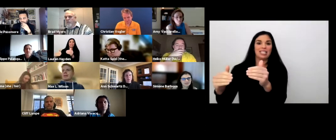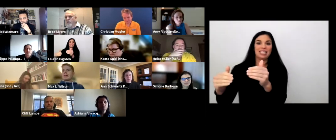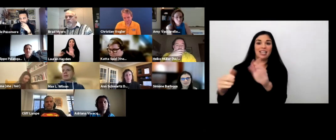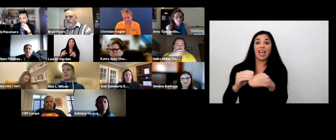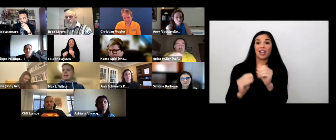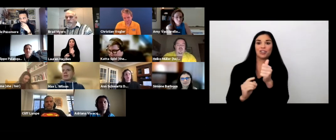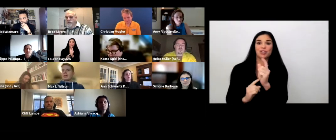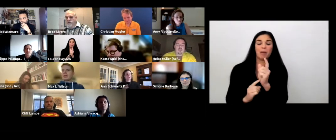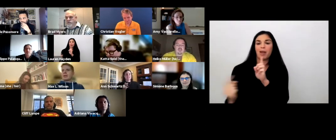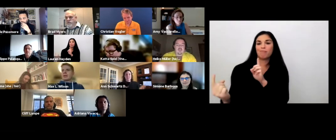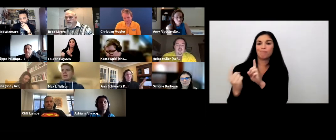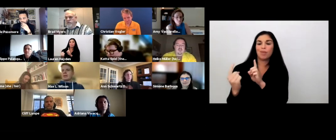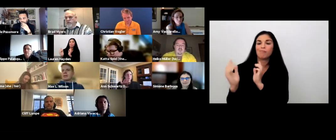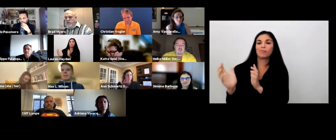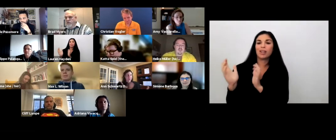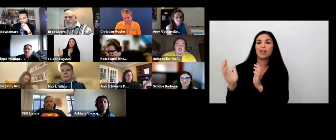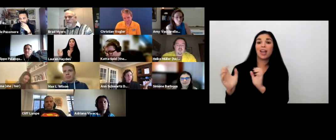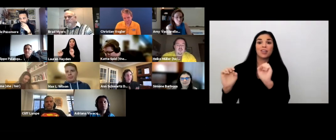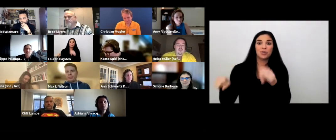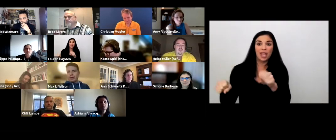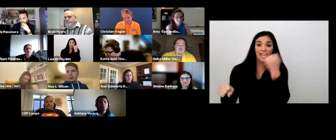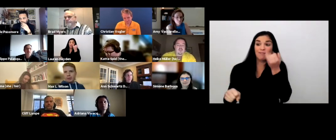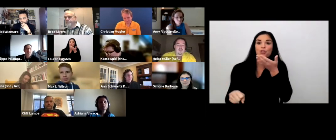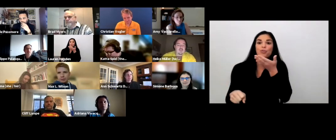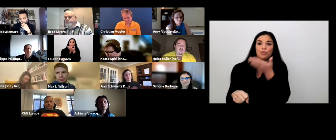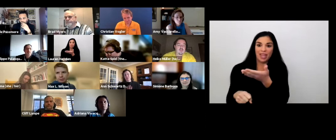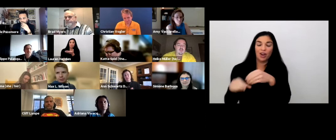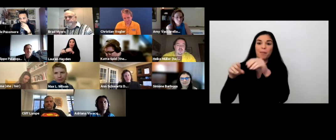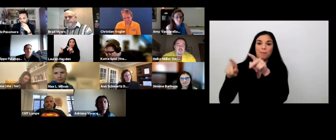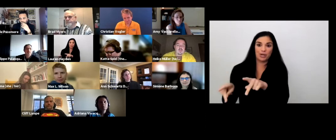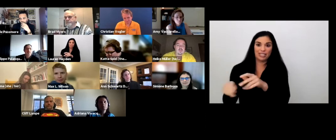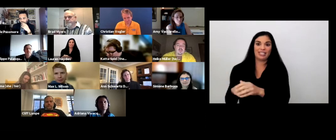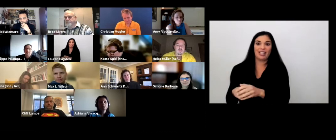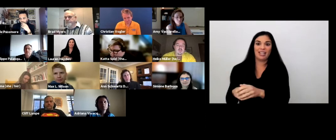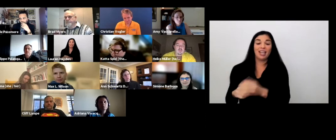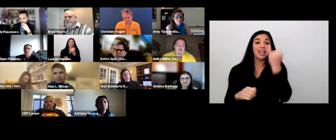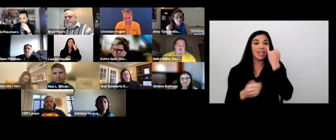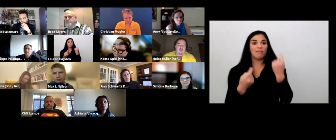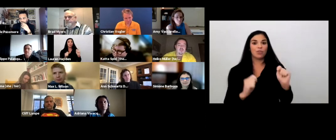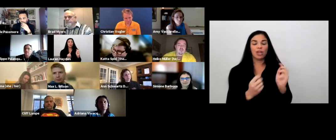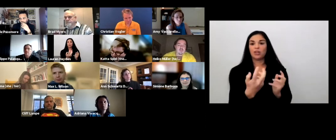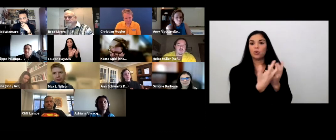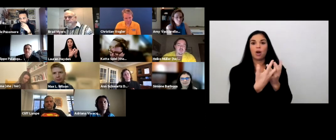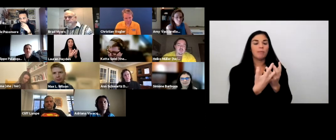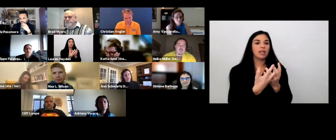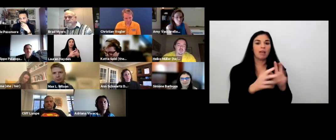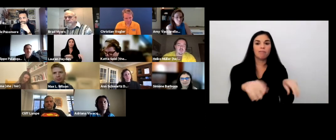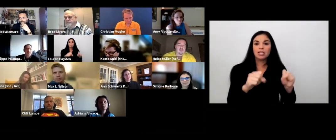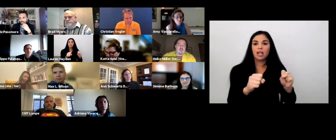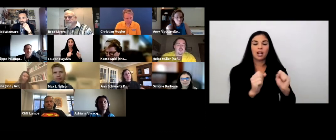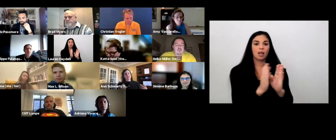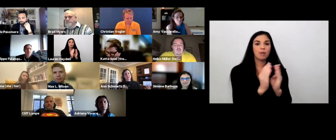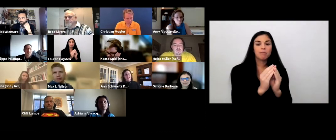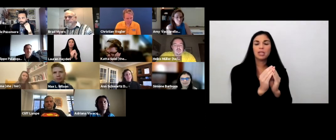and chat with someone. Whereas even if you try to accommodate all of that with different hours of the day, different days of the week, different people, different